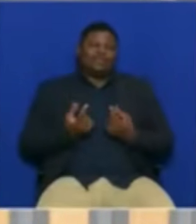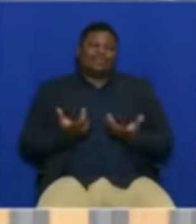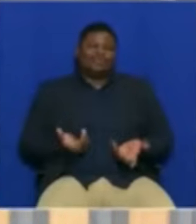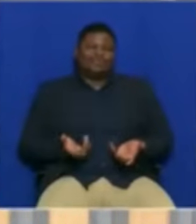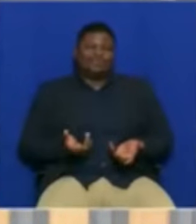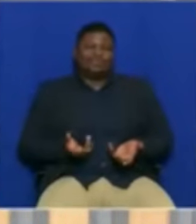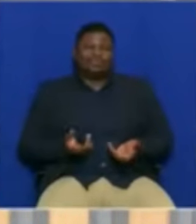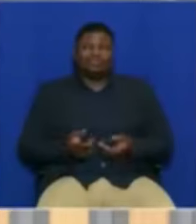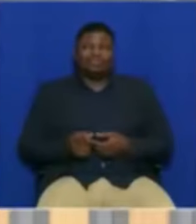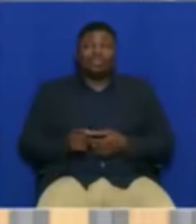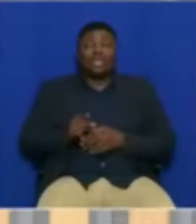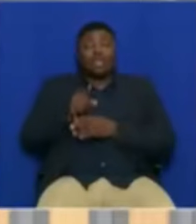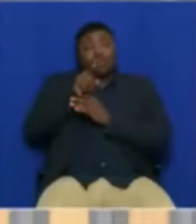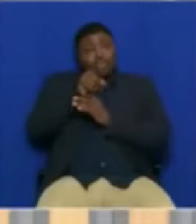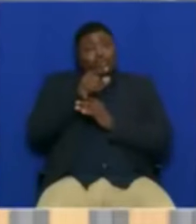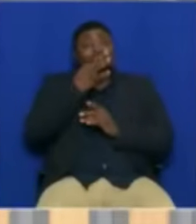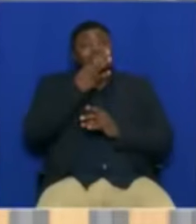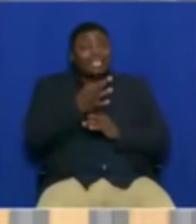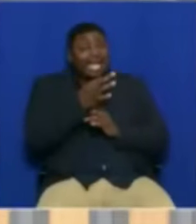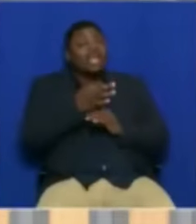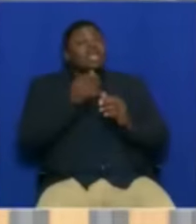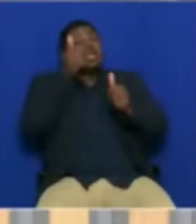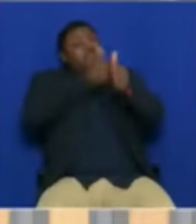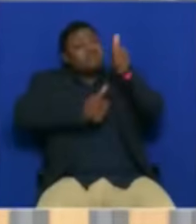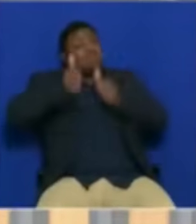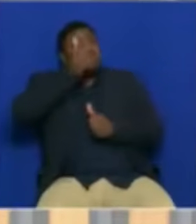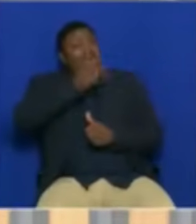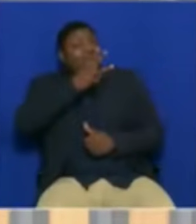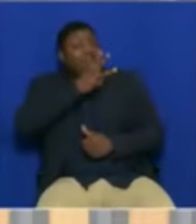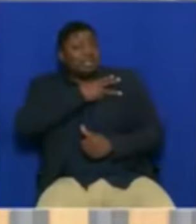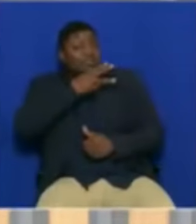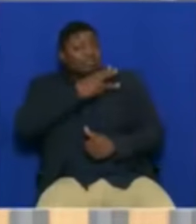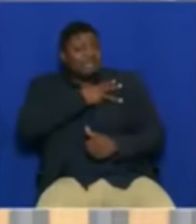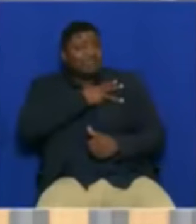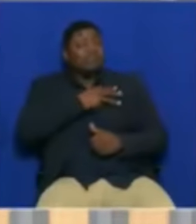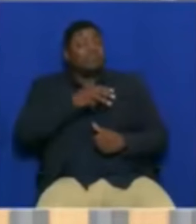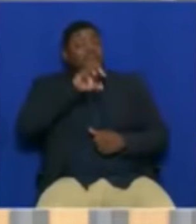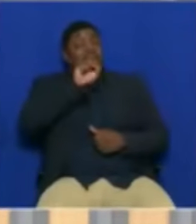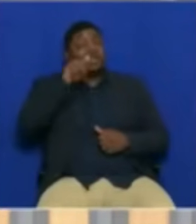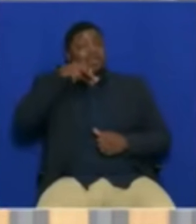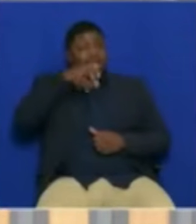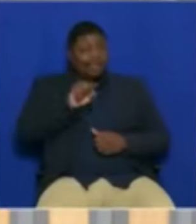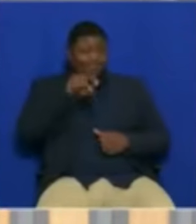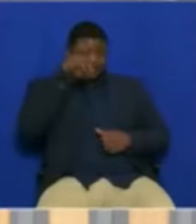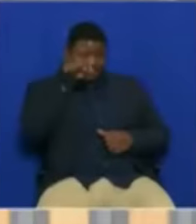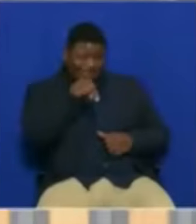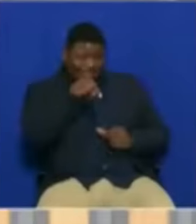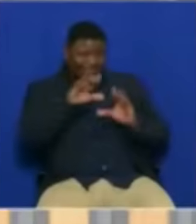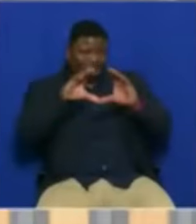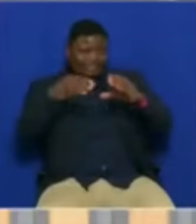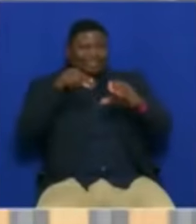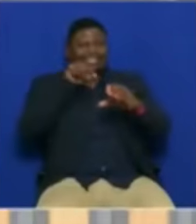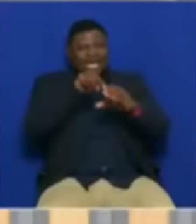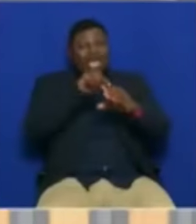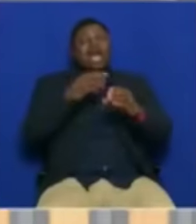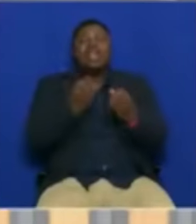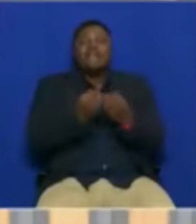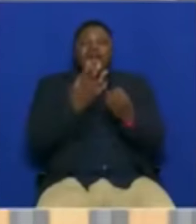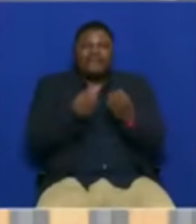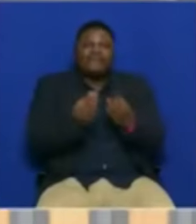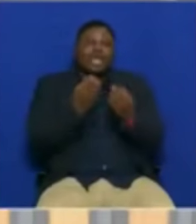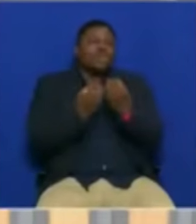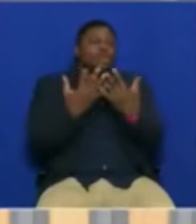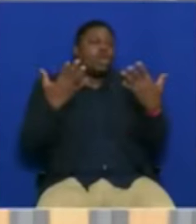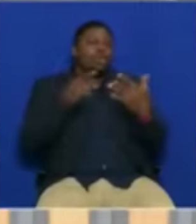SAPS? And basically saying, and because of that, we then decided to investigate. What point did you seek to